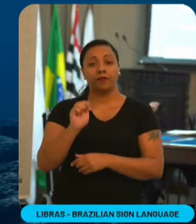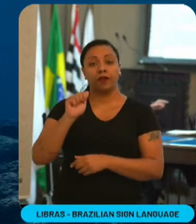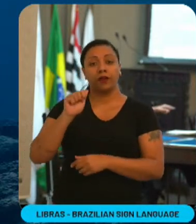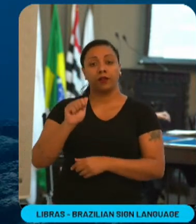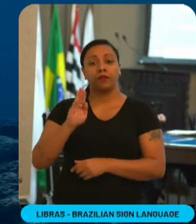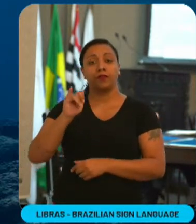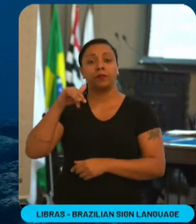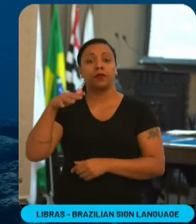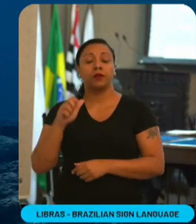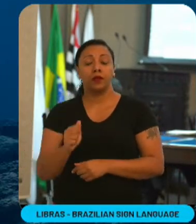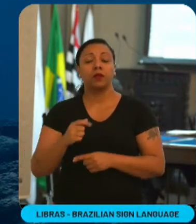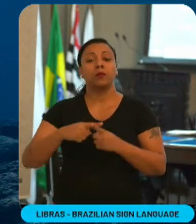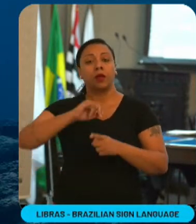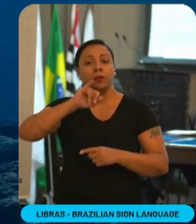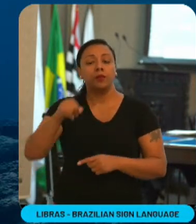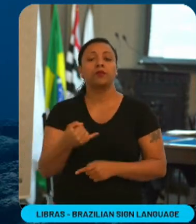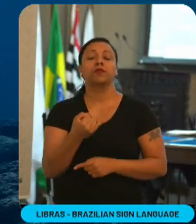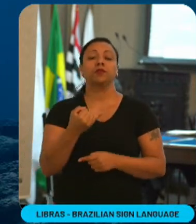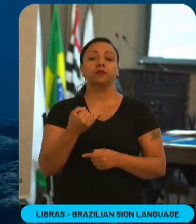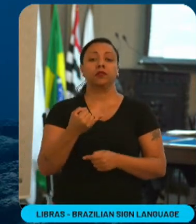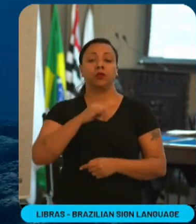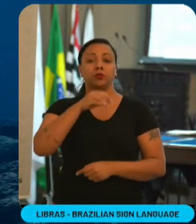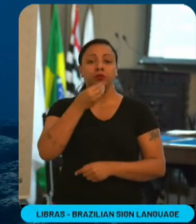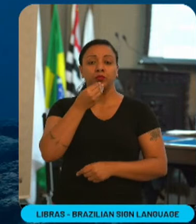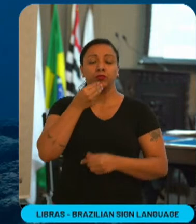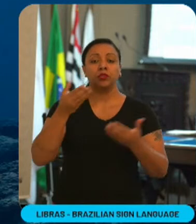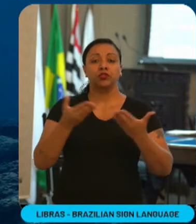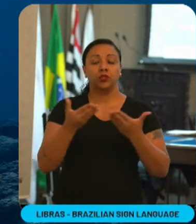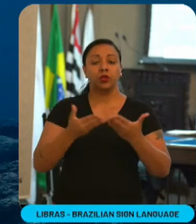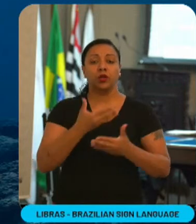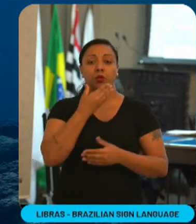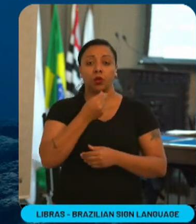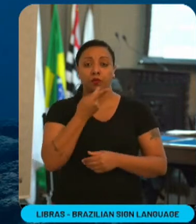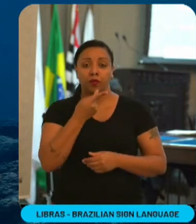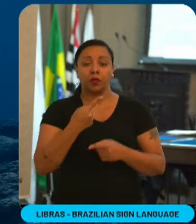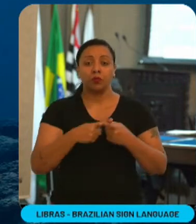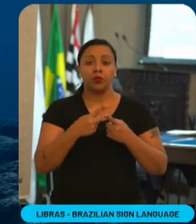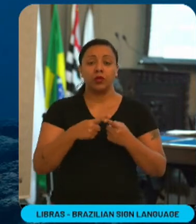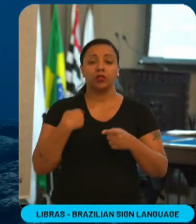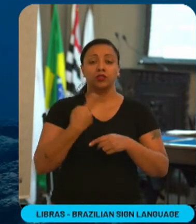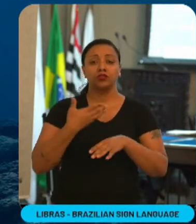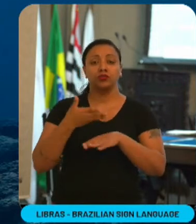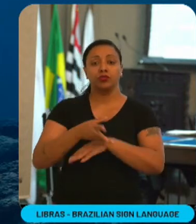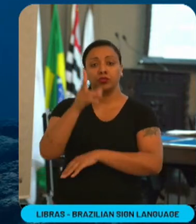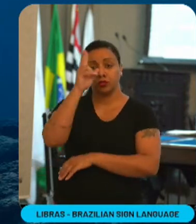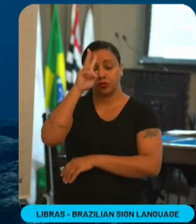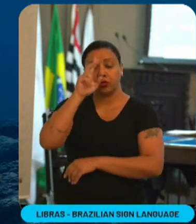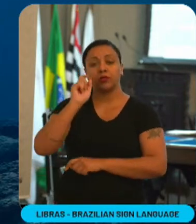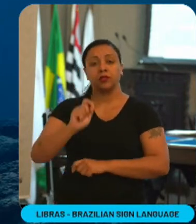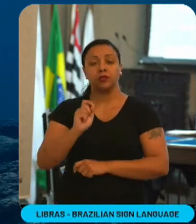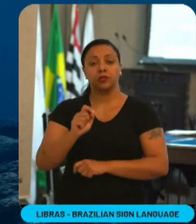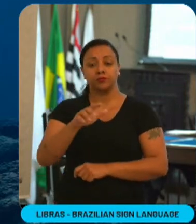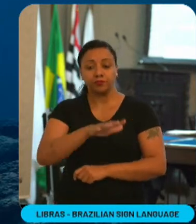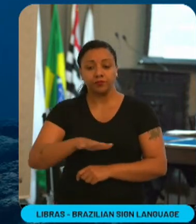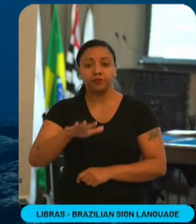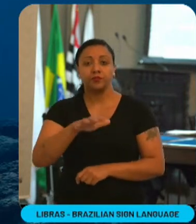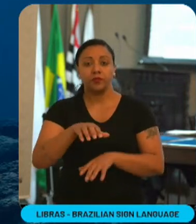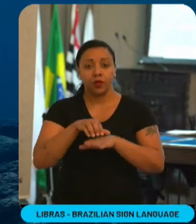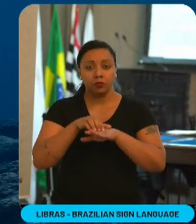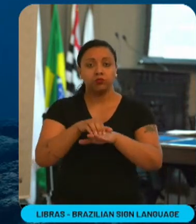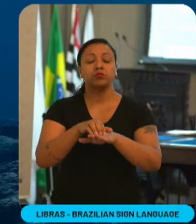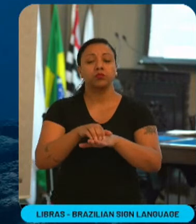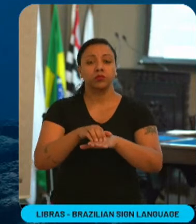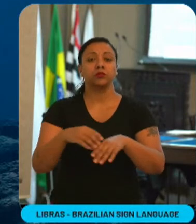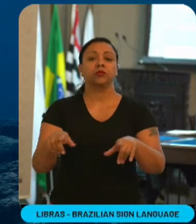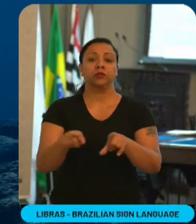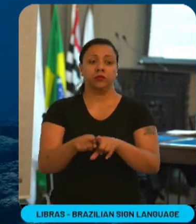Fabiana, I will skip a little bit and get this pigtail on what